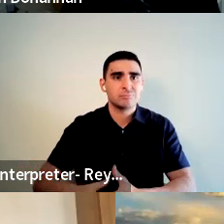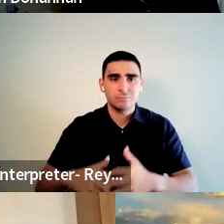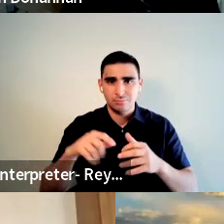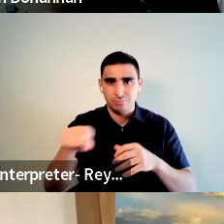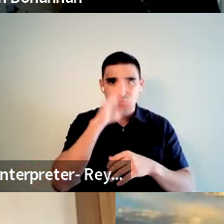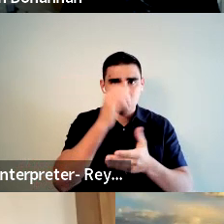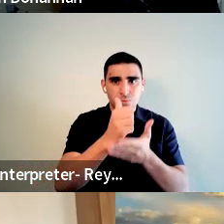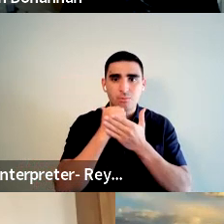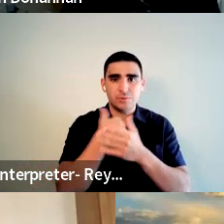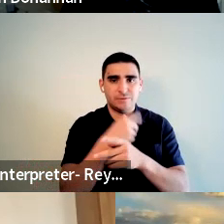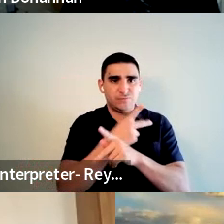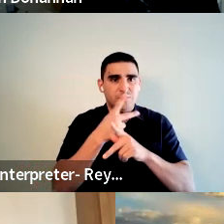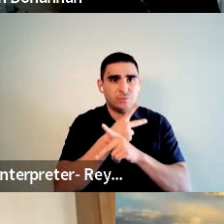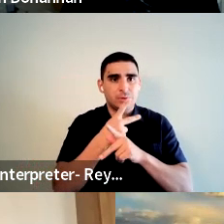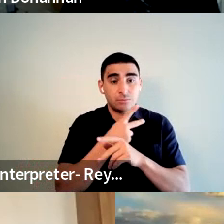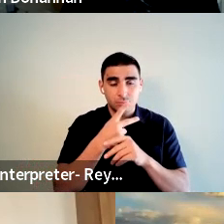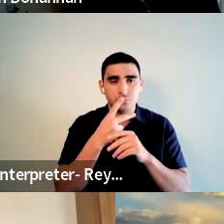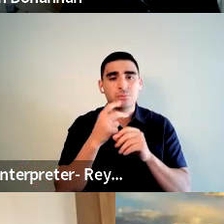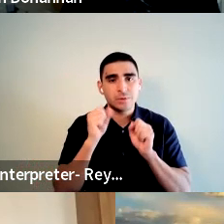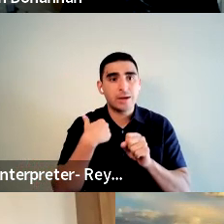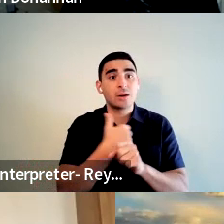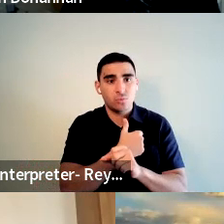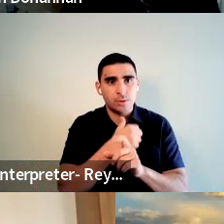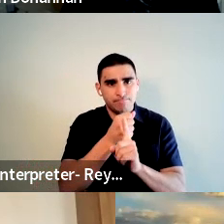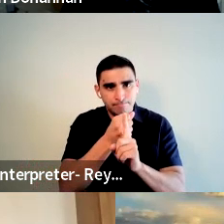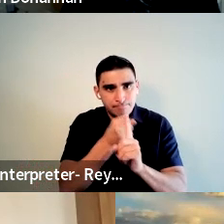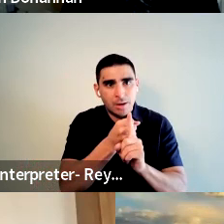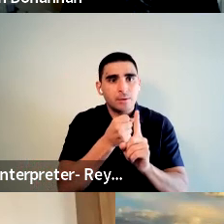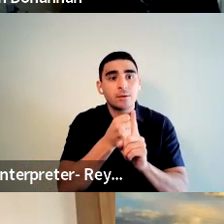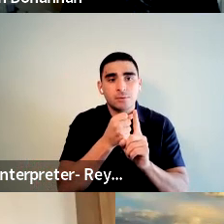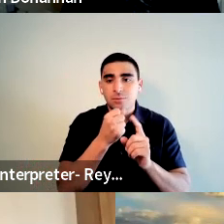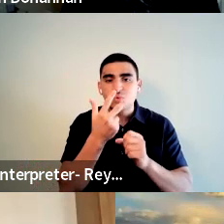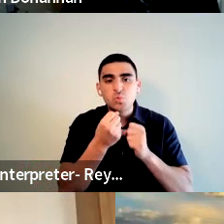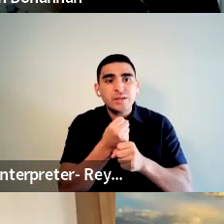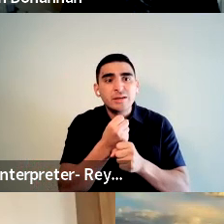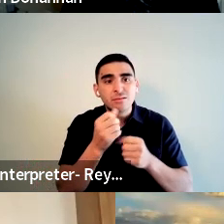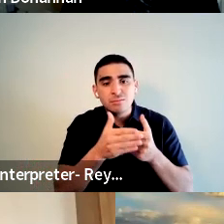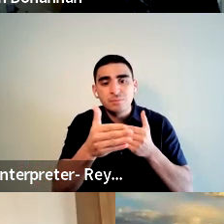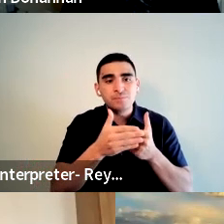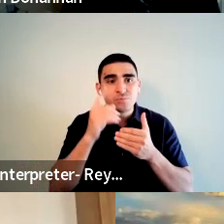out so that we have some lasting impact past the 3.5 years that are left in the ARPA money.